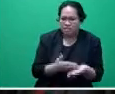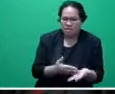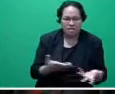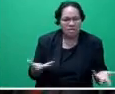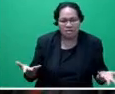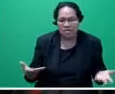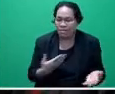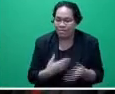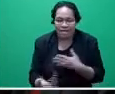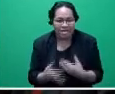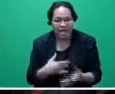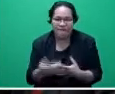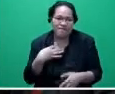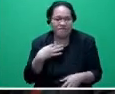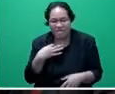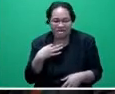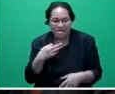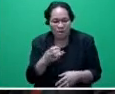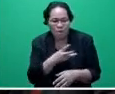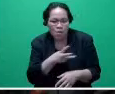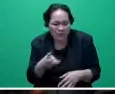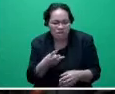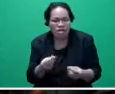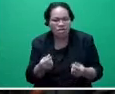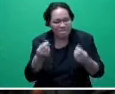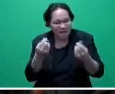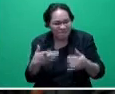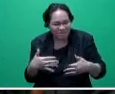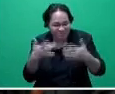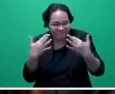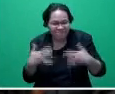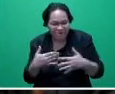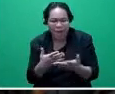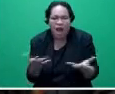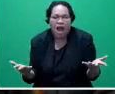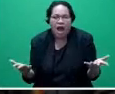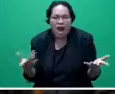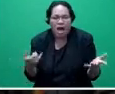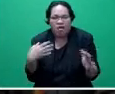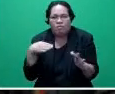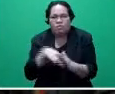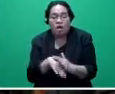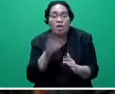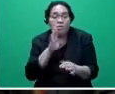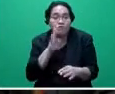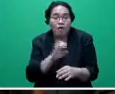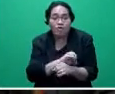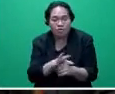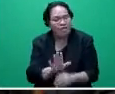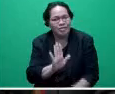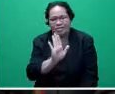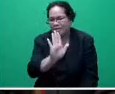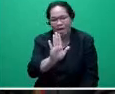No matter how fancy the words and the figures are placed in defense of this budget, how did we get here before COVID-19? Stop